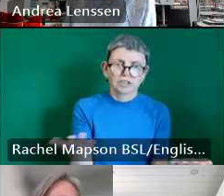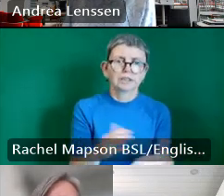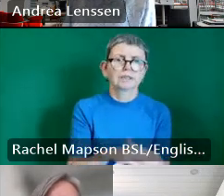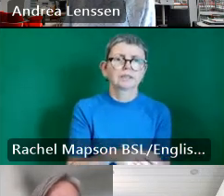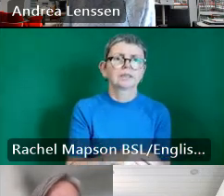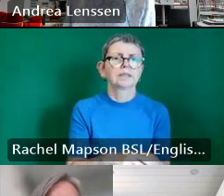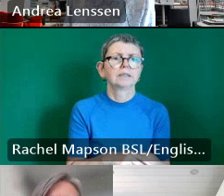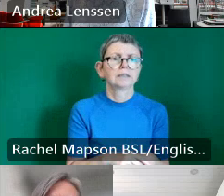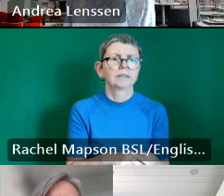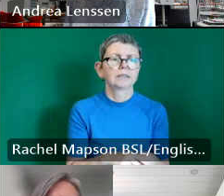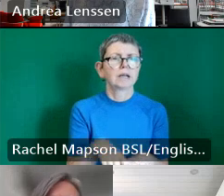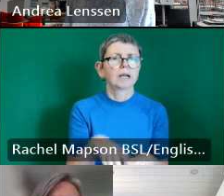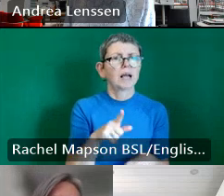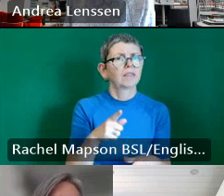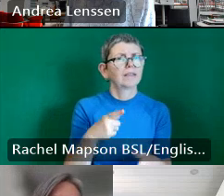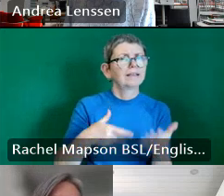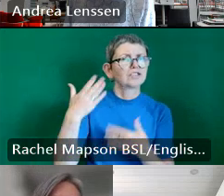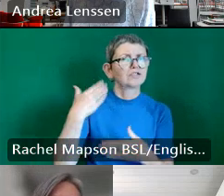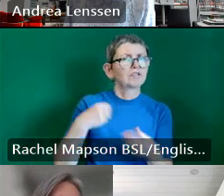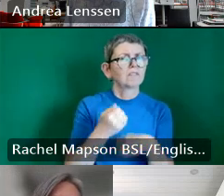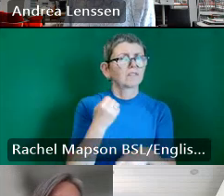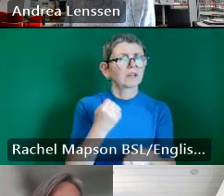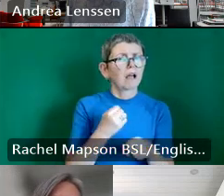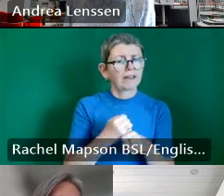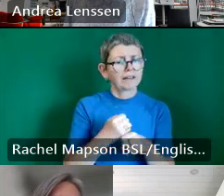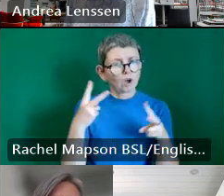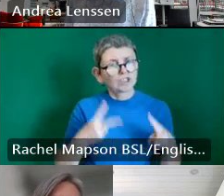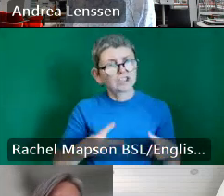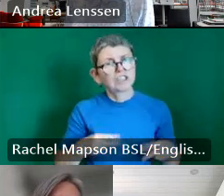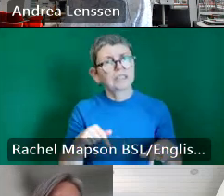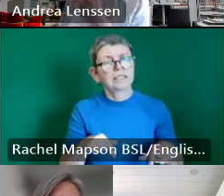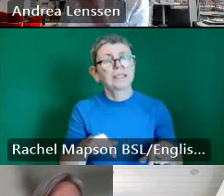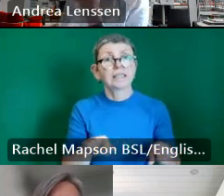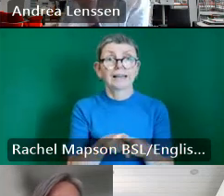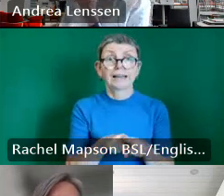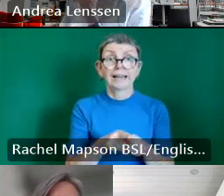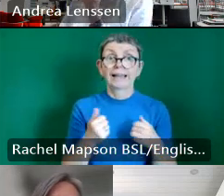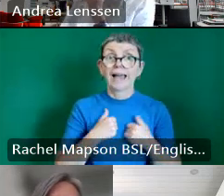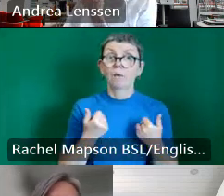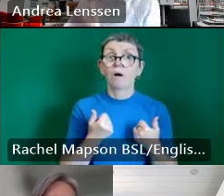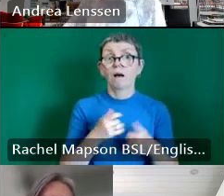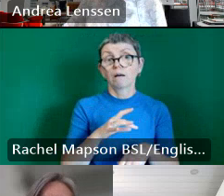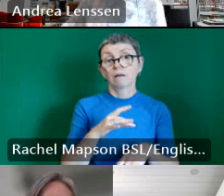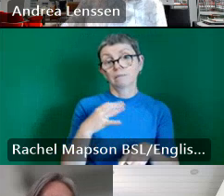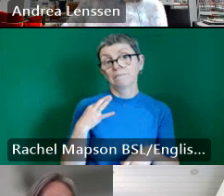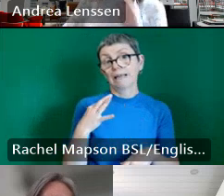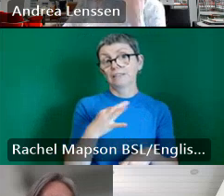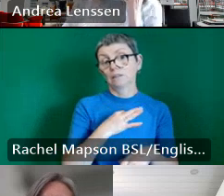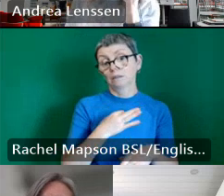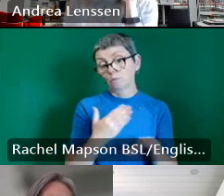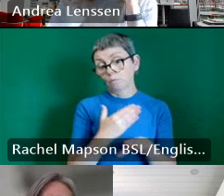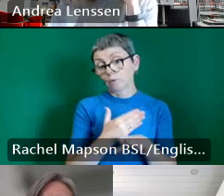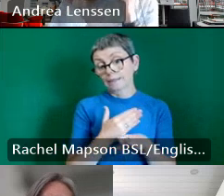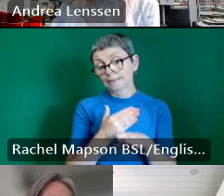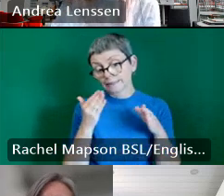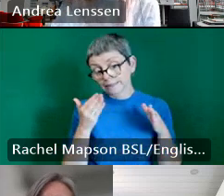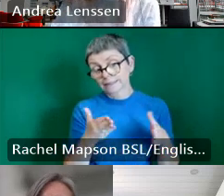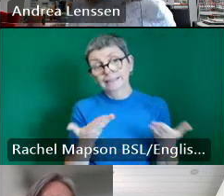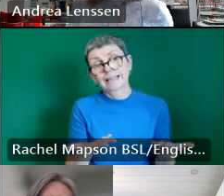know, something to think about when we talk about how our medical practices are done today and what they come out of.